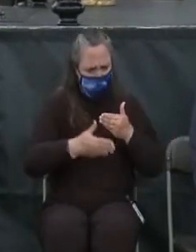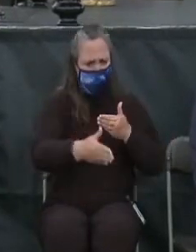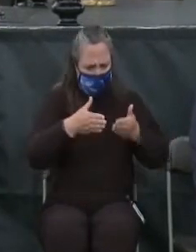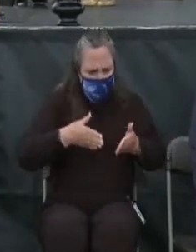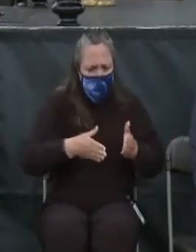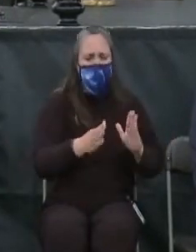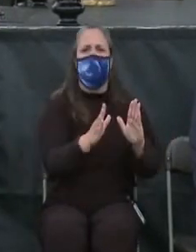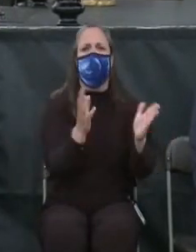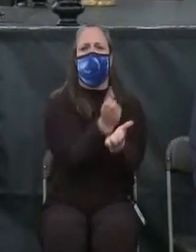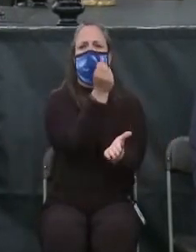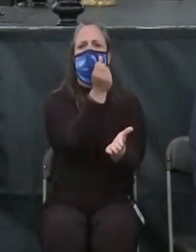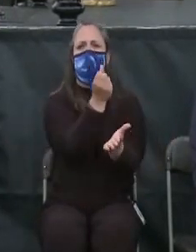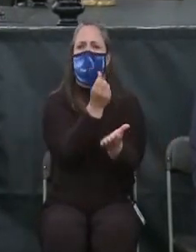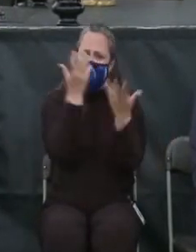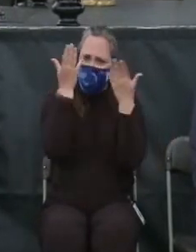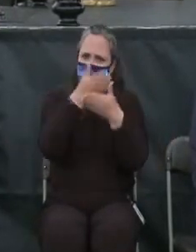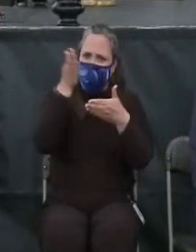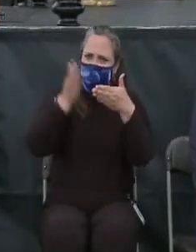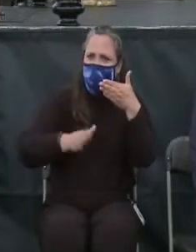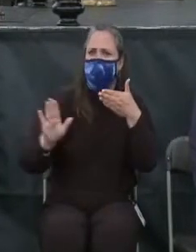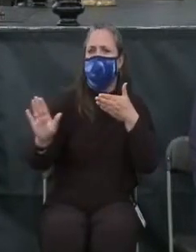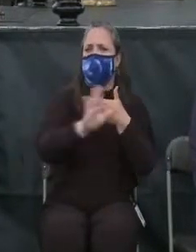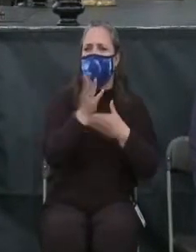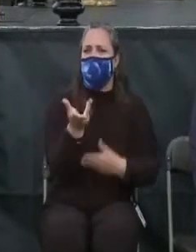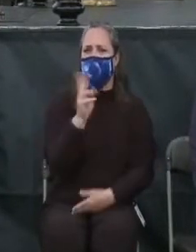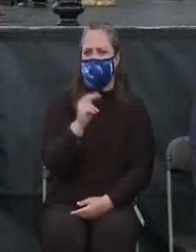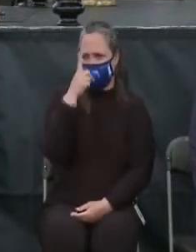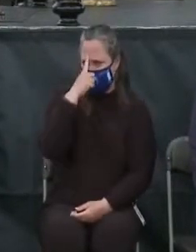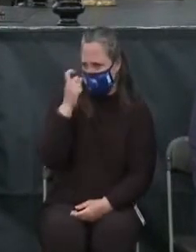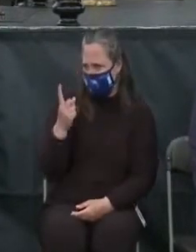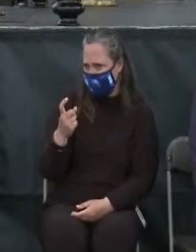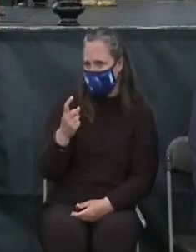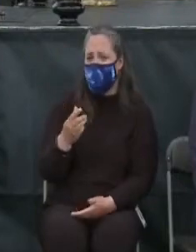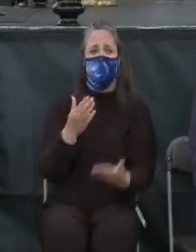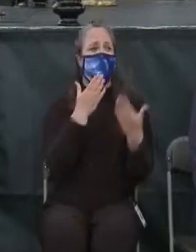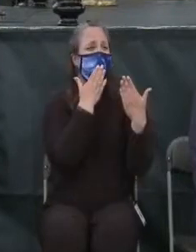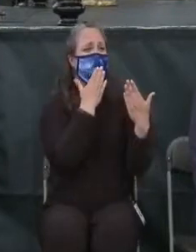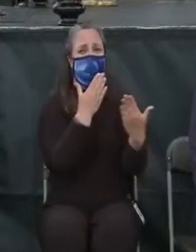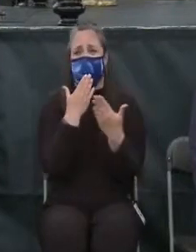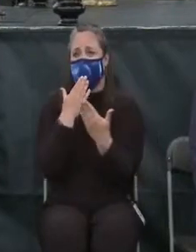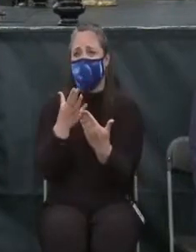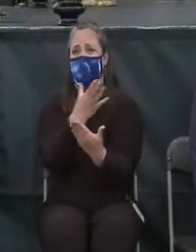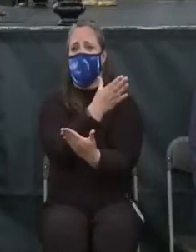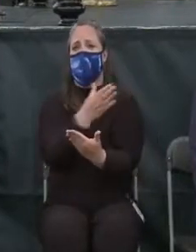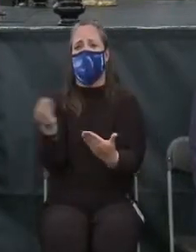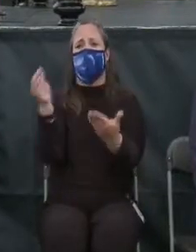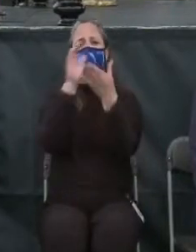and finish your dreams. Thank you for all your memories and congratulations.